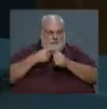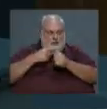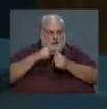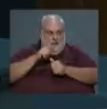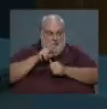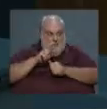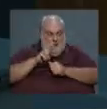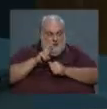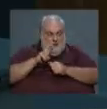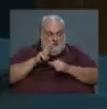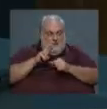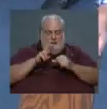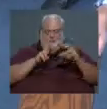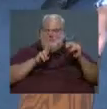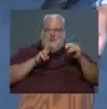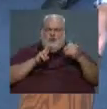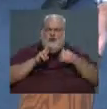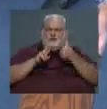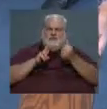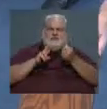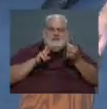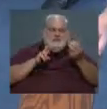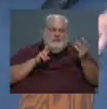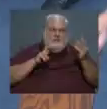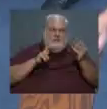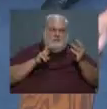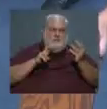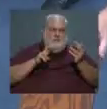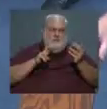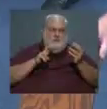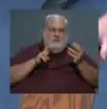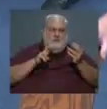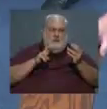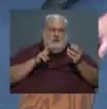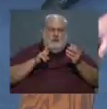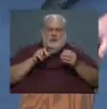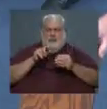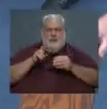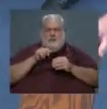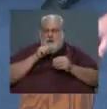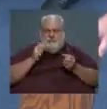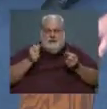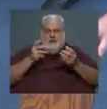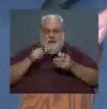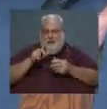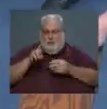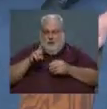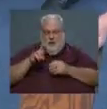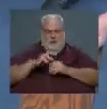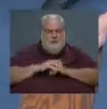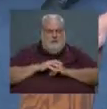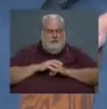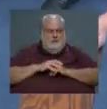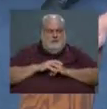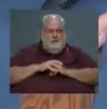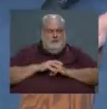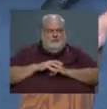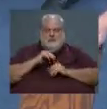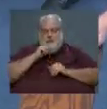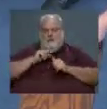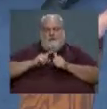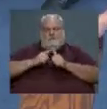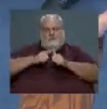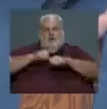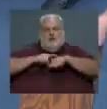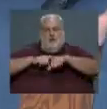in Little Rock? Oh, no, we have several properties. We have a few properties, not many. In Little Rock? But your first apartment complex? Yes.